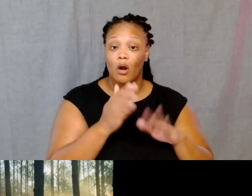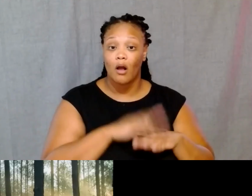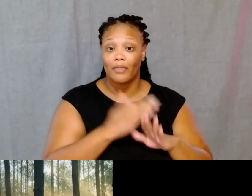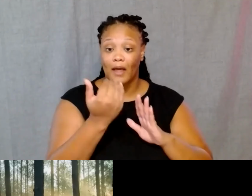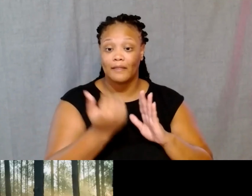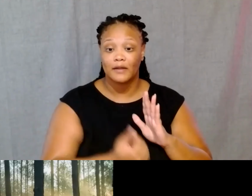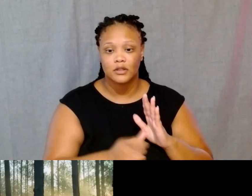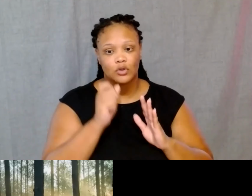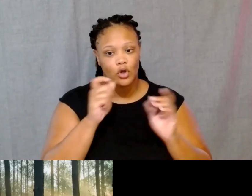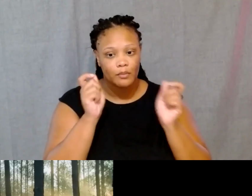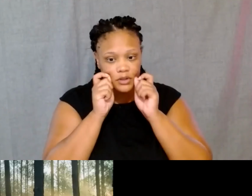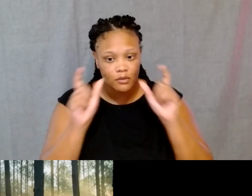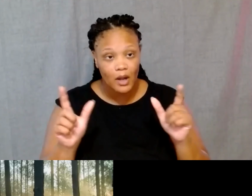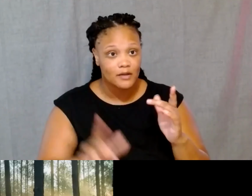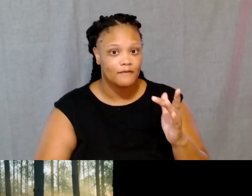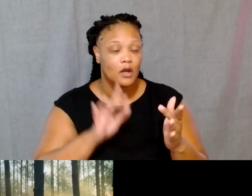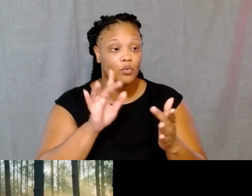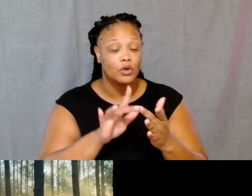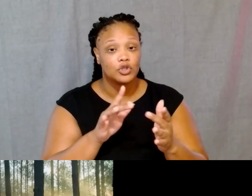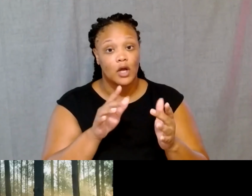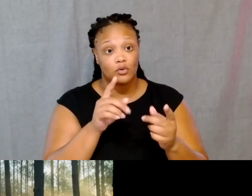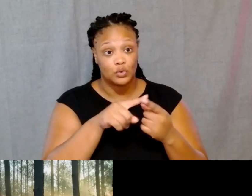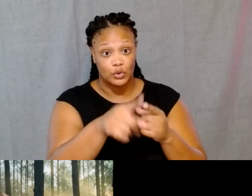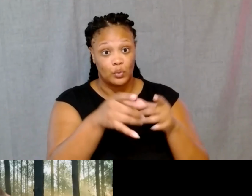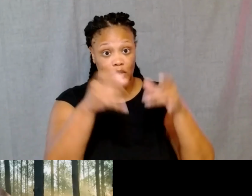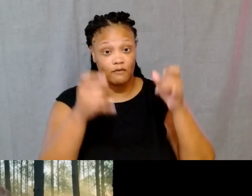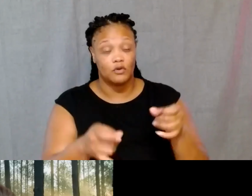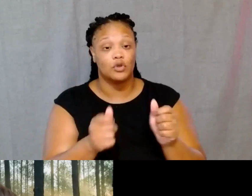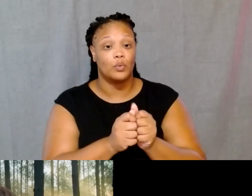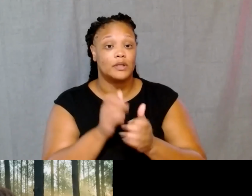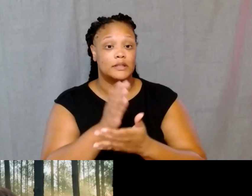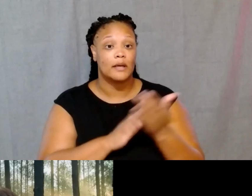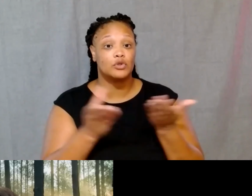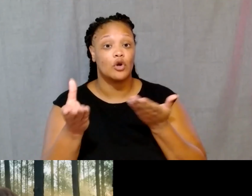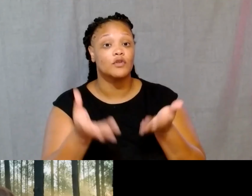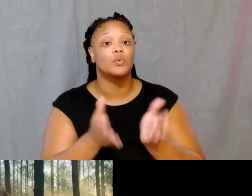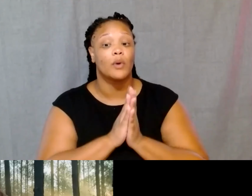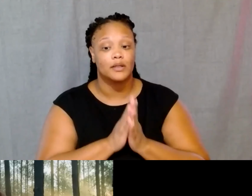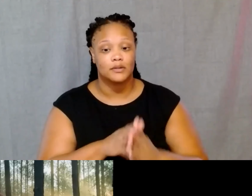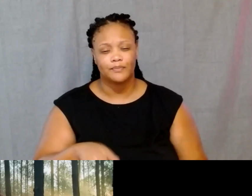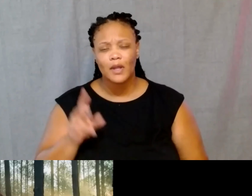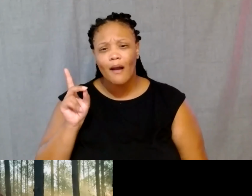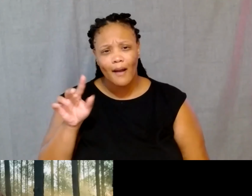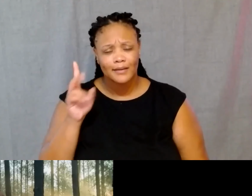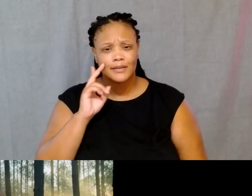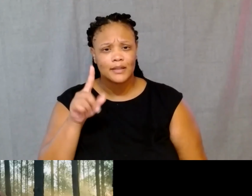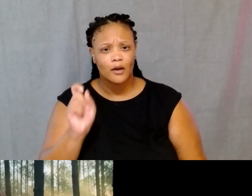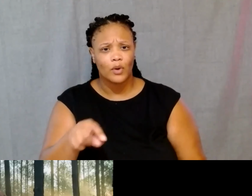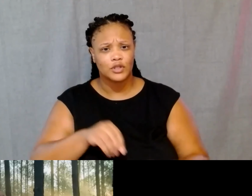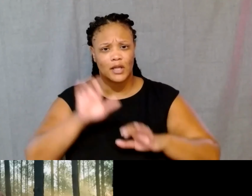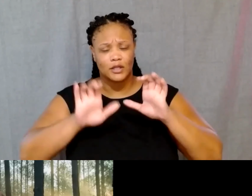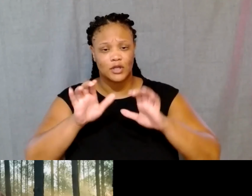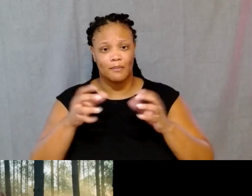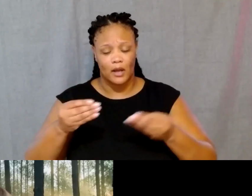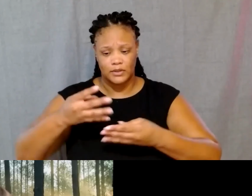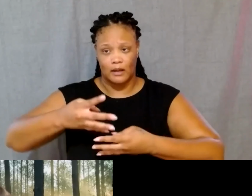some additional requests to you individually. So thanks so much. And then I did see a question in the chat, which now is kind